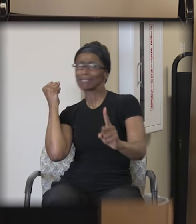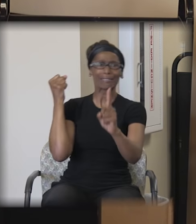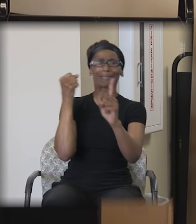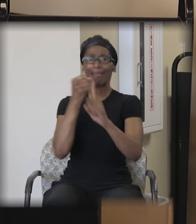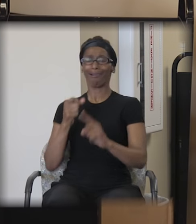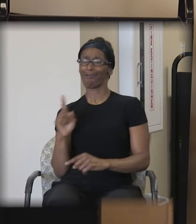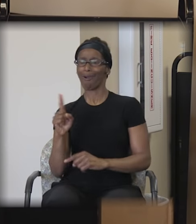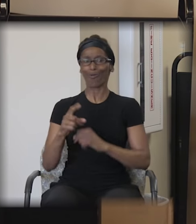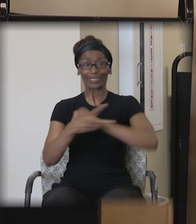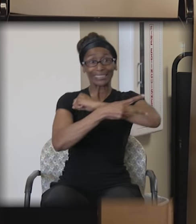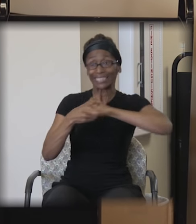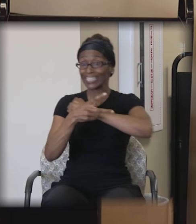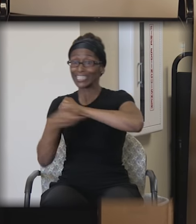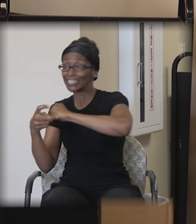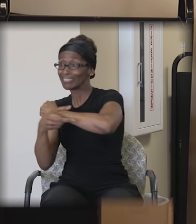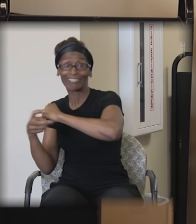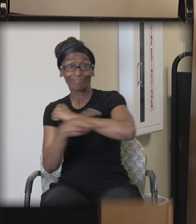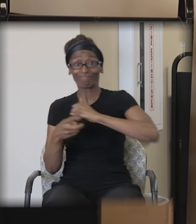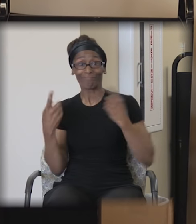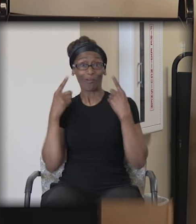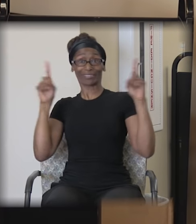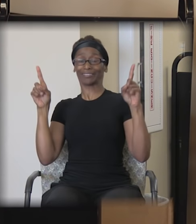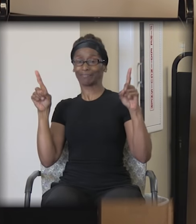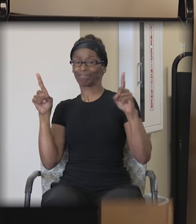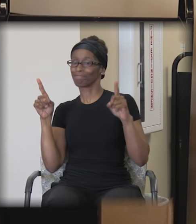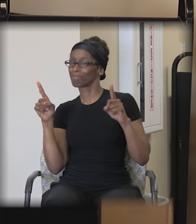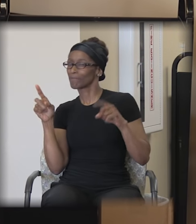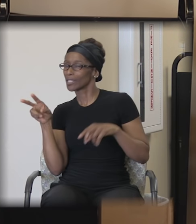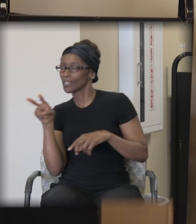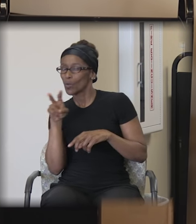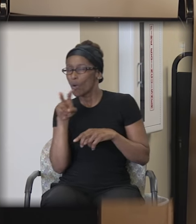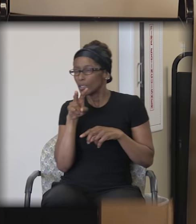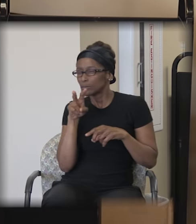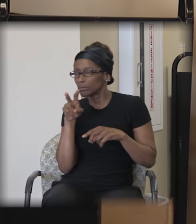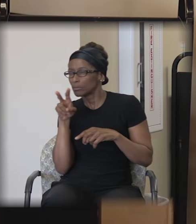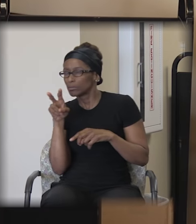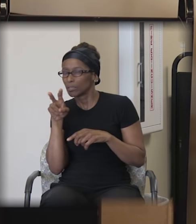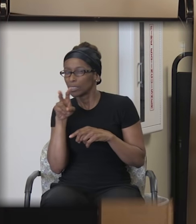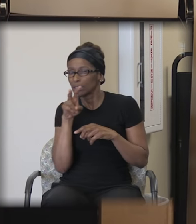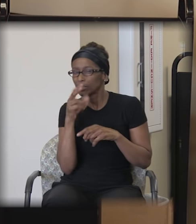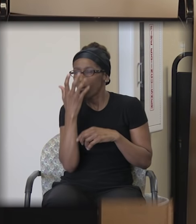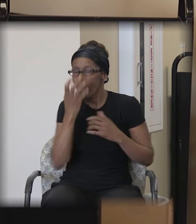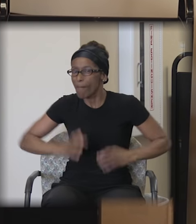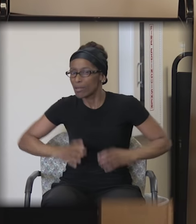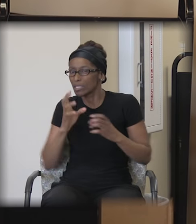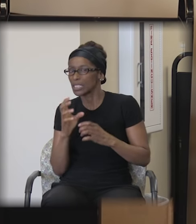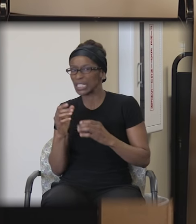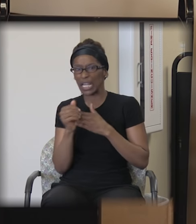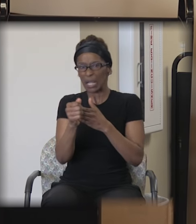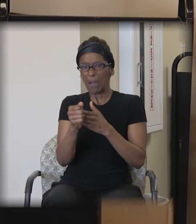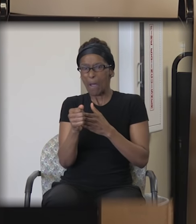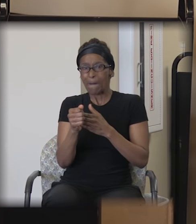swiftly steal his way around the bases. Carefully watching the signals, he led the American League in walks in